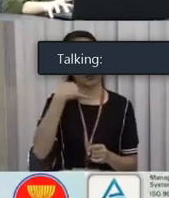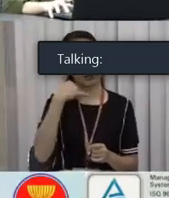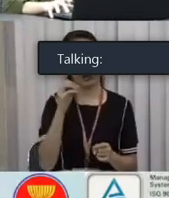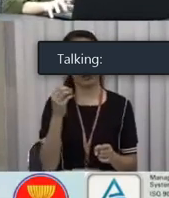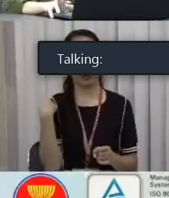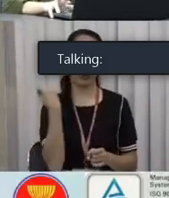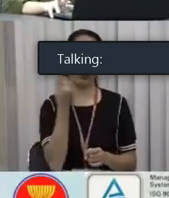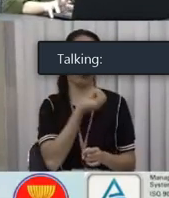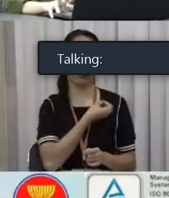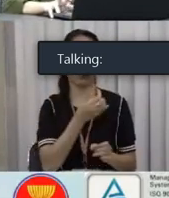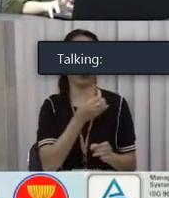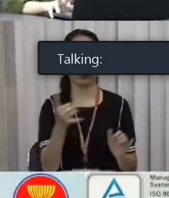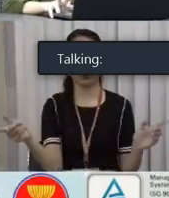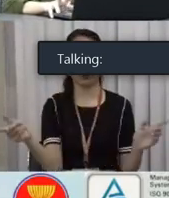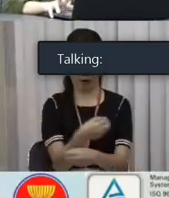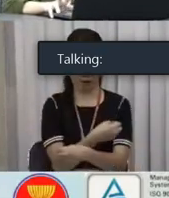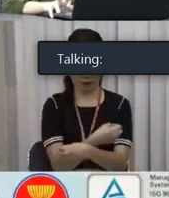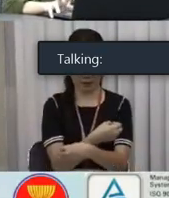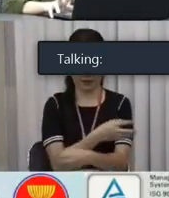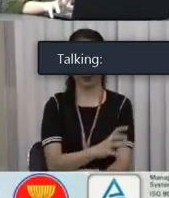gaman ani nga section.